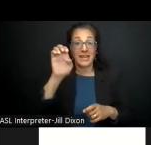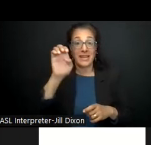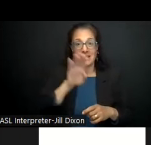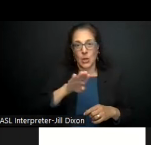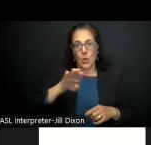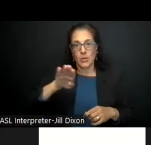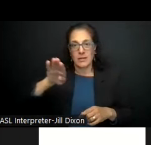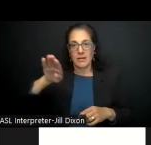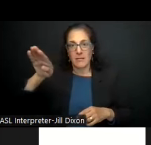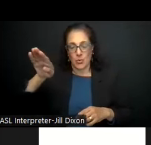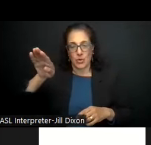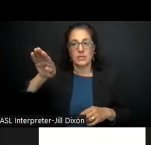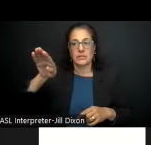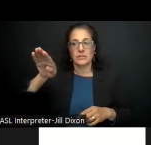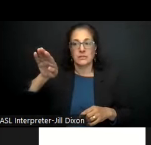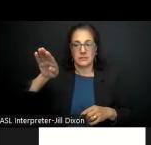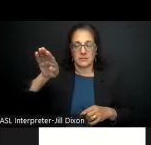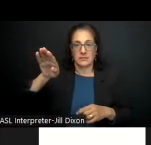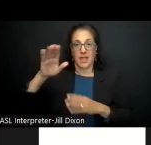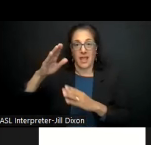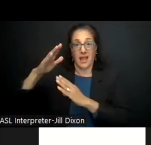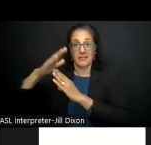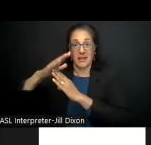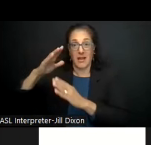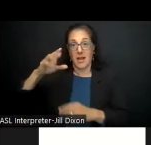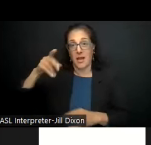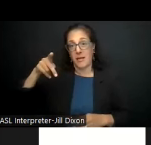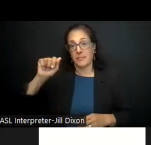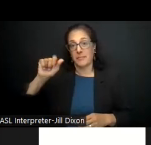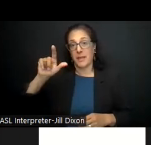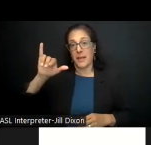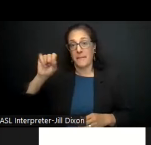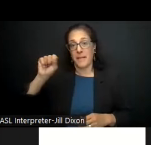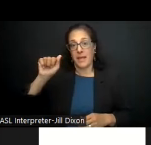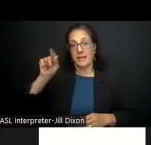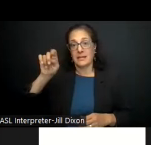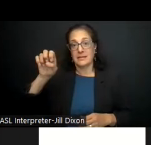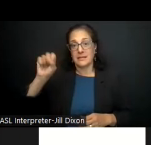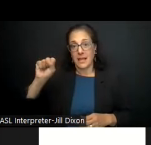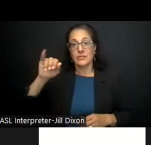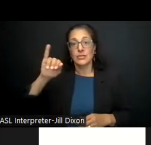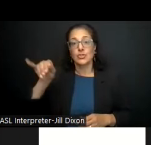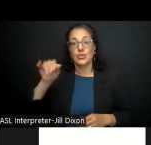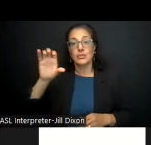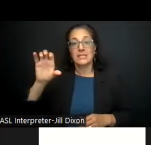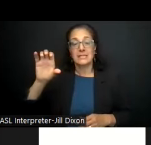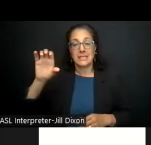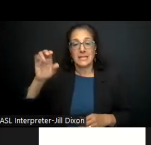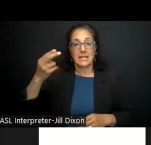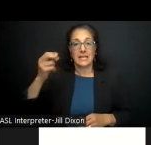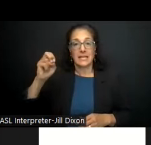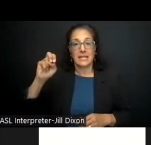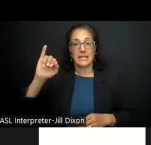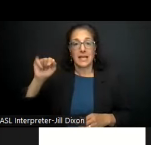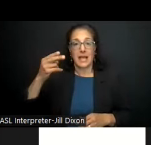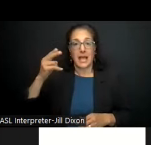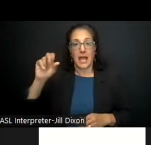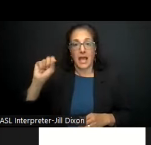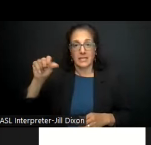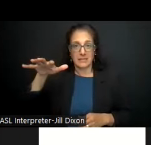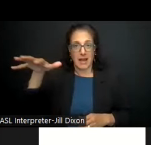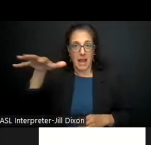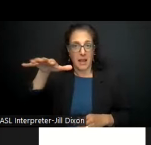top of the Palisades, we have the Jersey City Heights neighborhood. It has